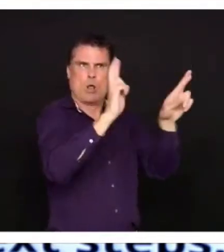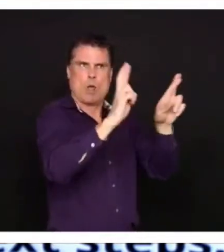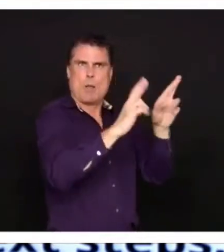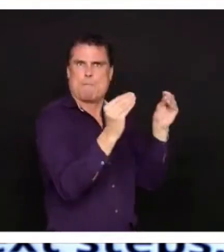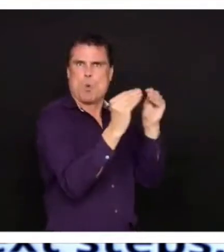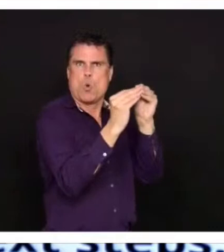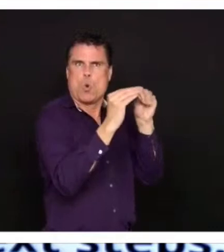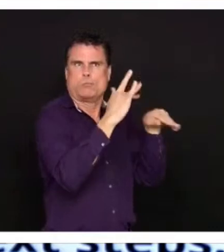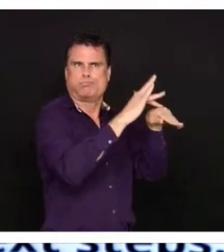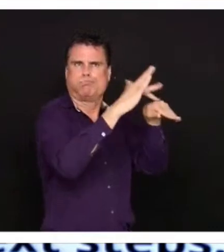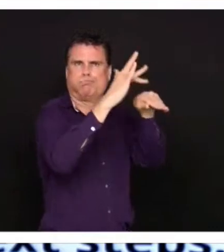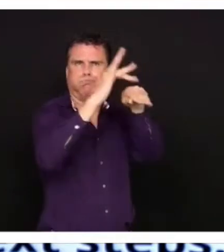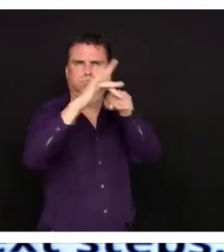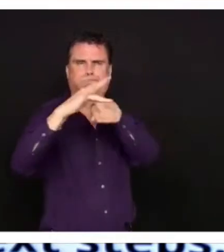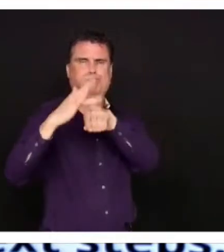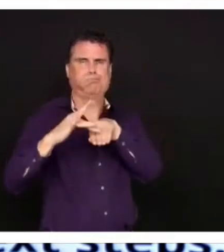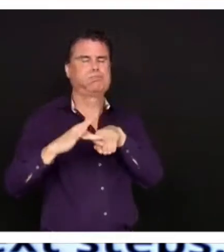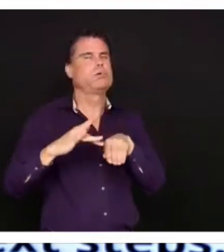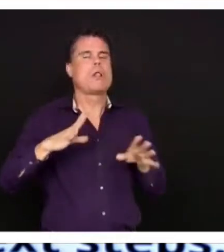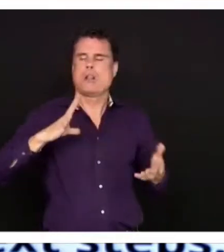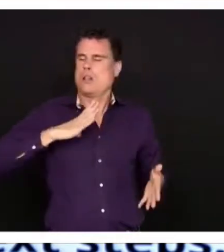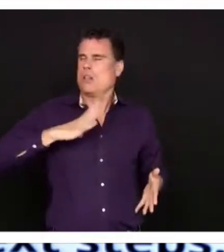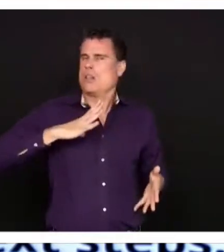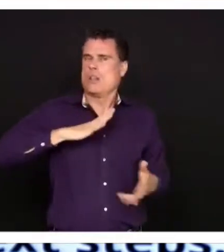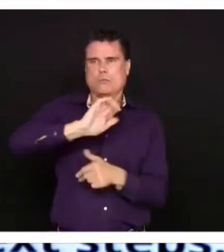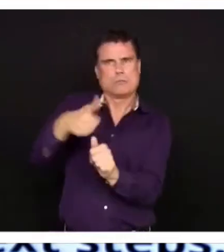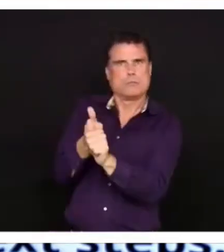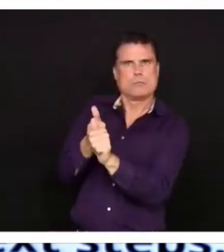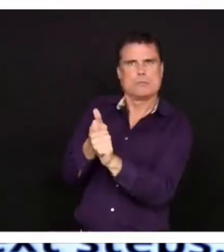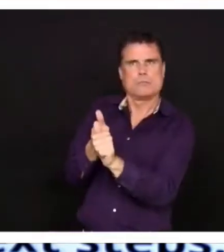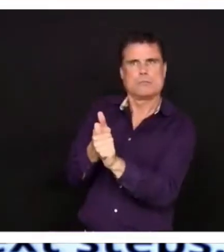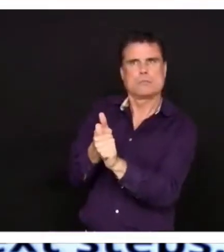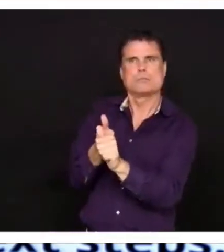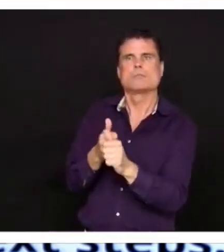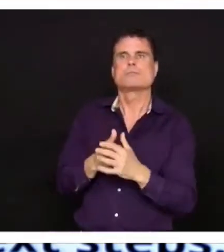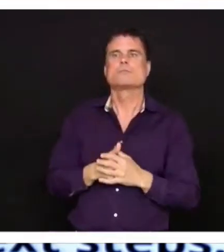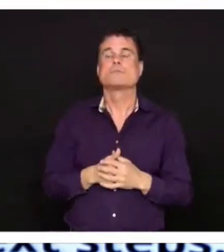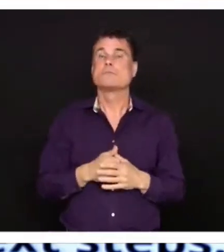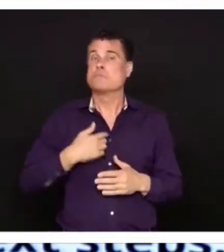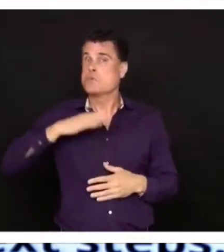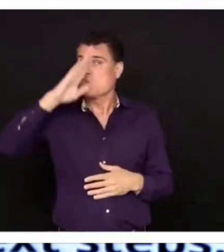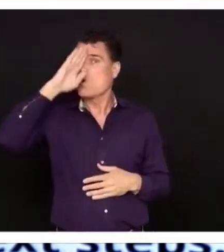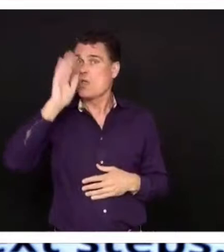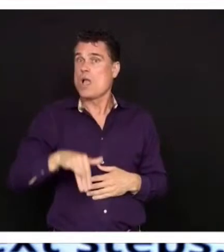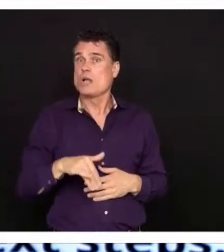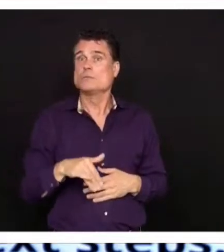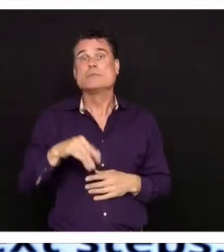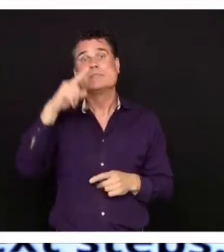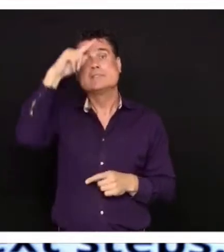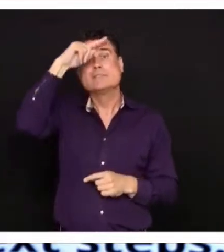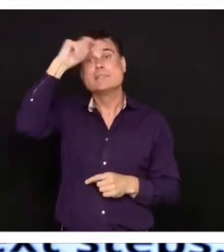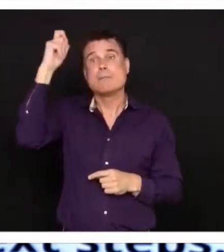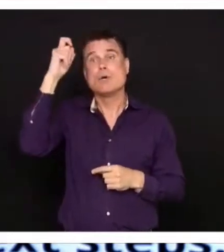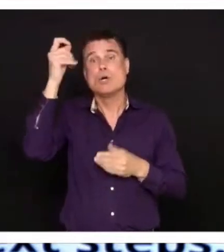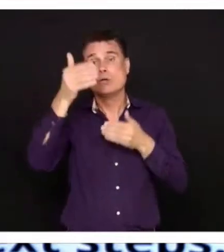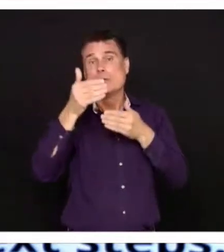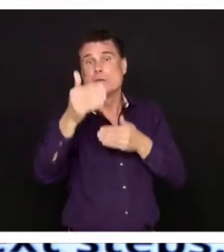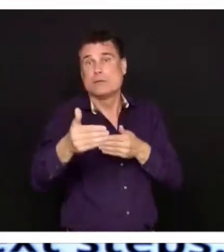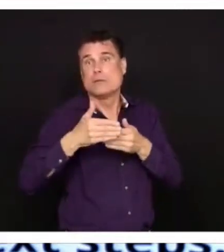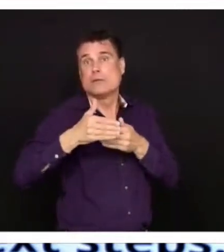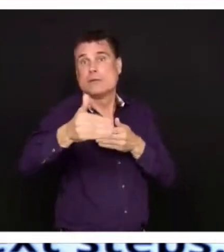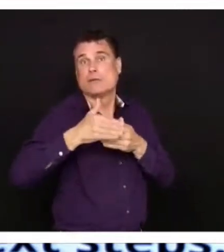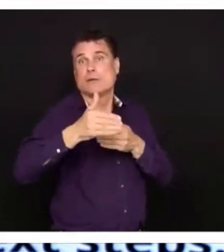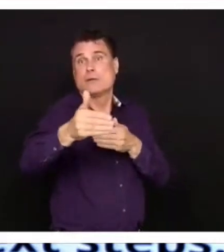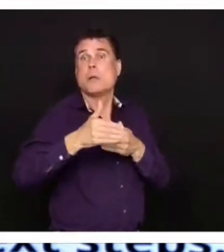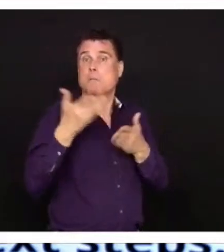the fall, we've got to ensure that we have higher capacity, and we're going to continue to work that both on the question of ventilators and on the